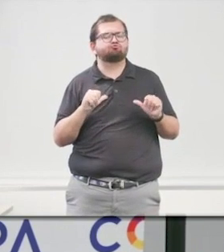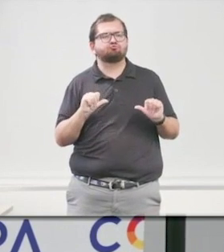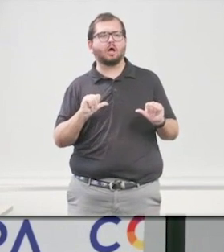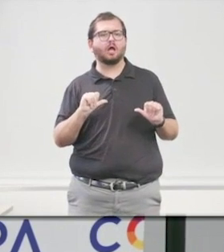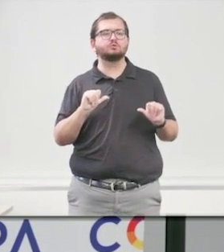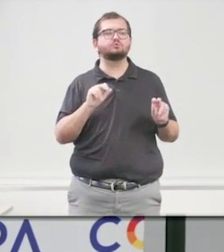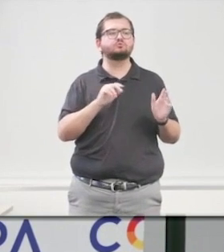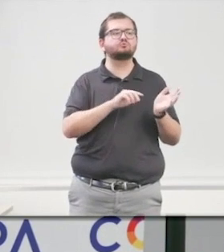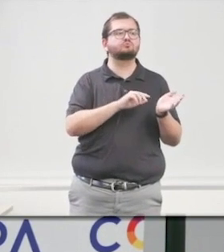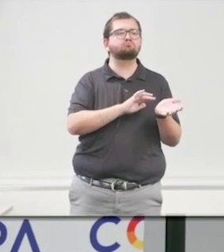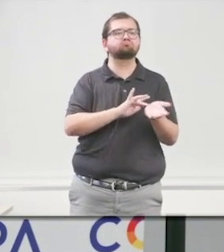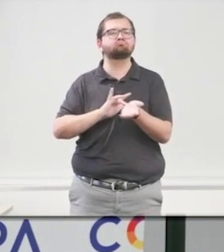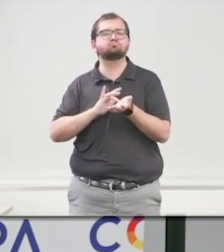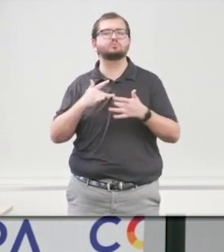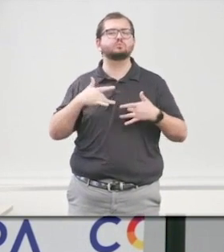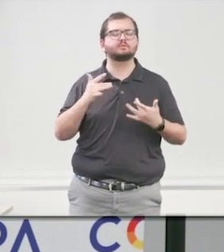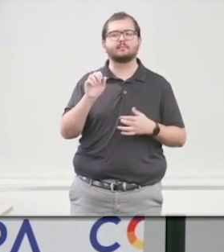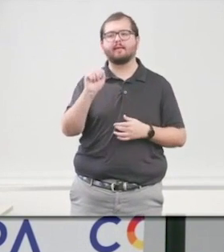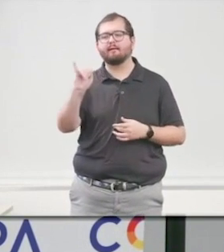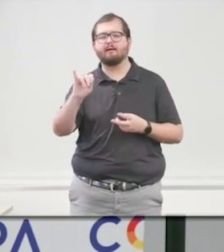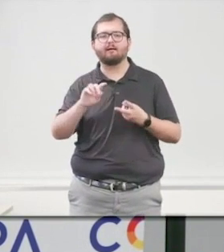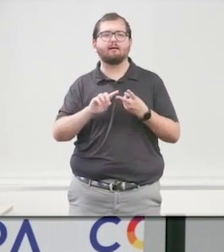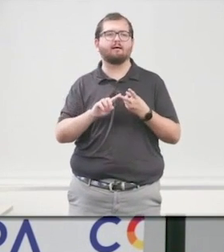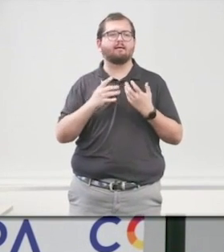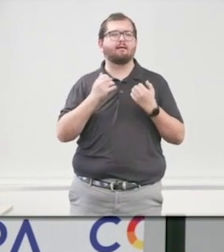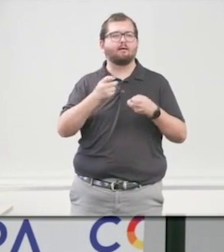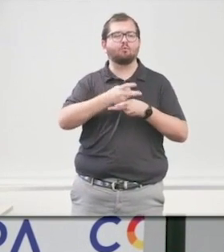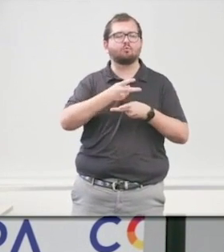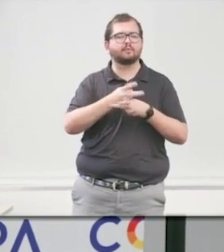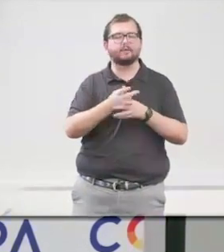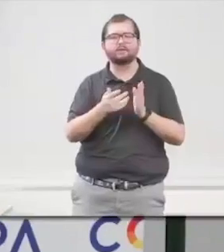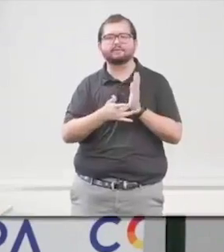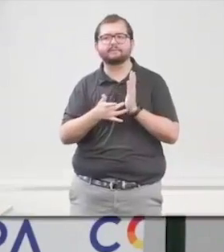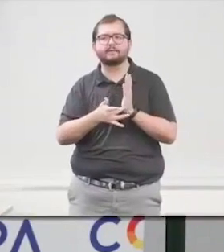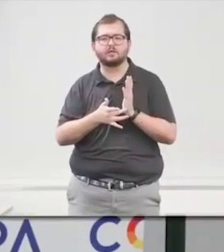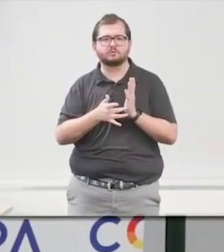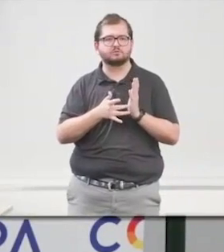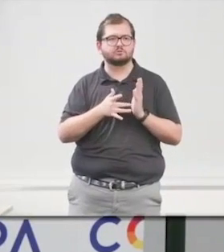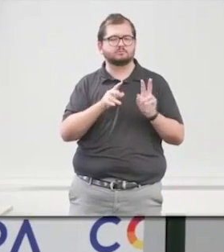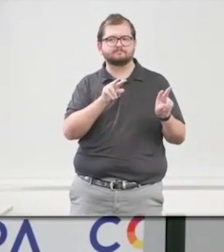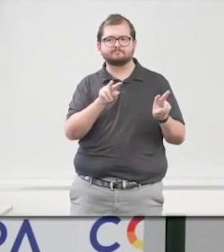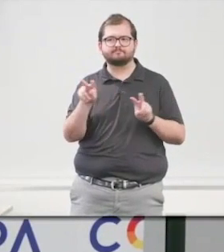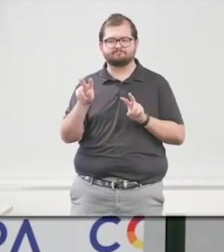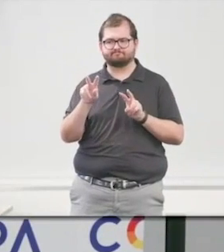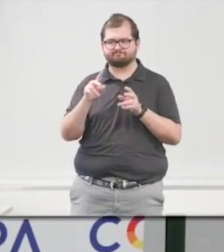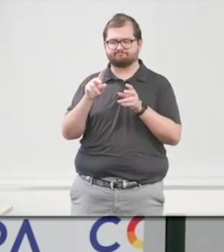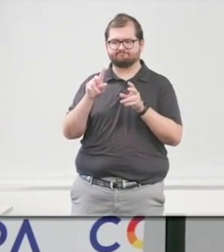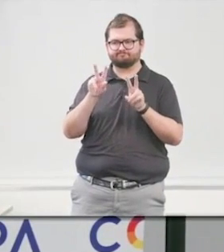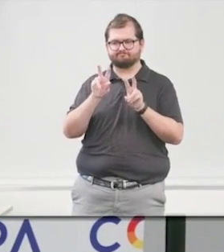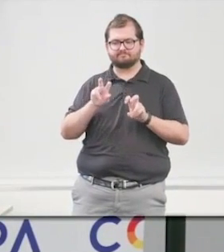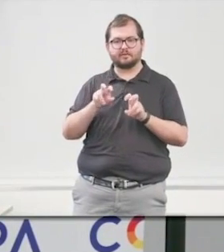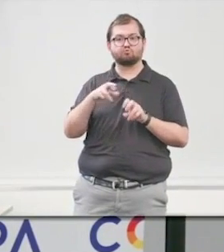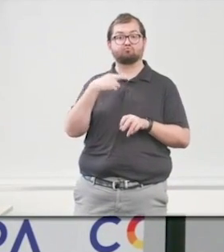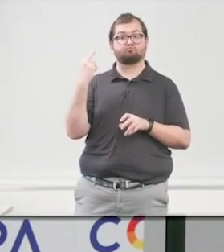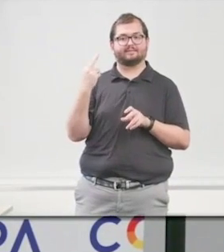AI technologies, with technology advances related to healthcare, really making sure that risk stratifications protocols, as Tad just brought up, are